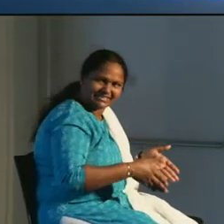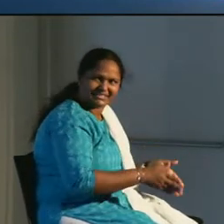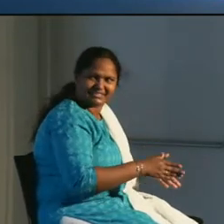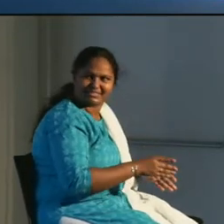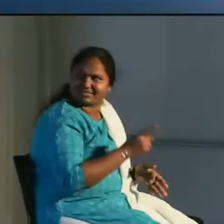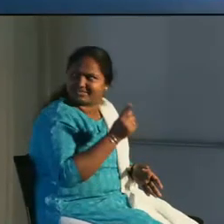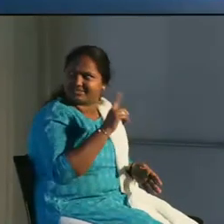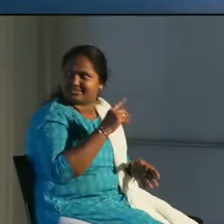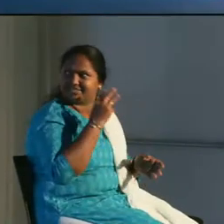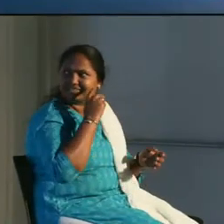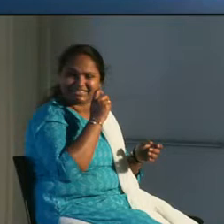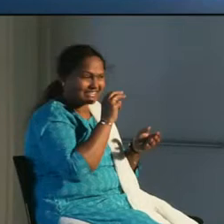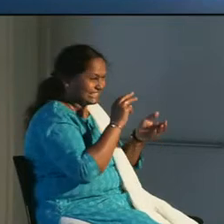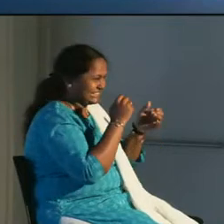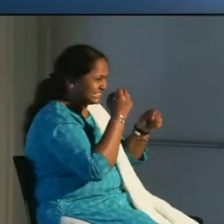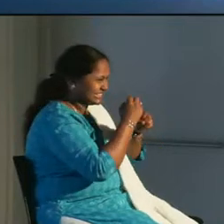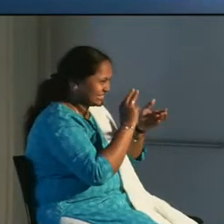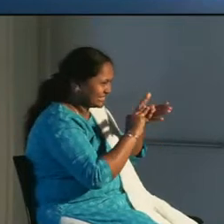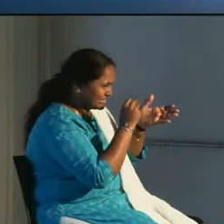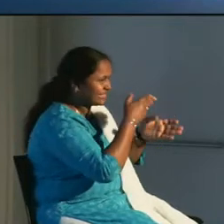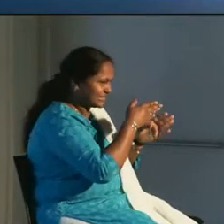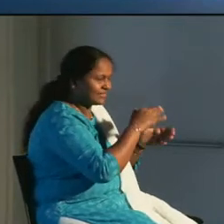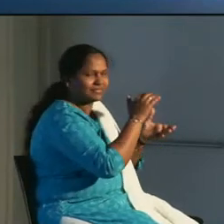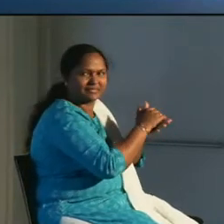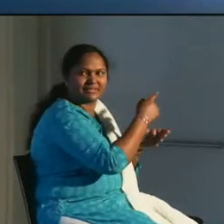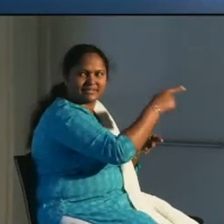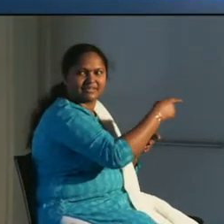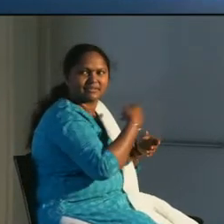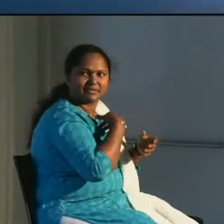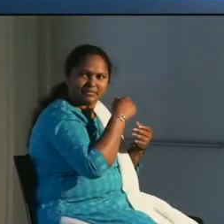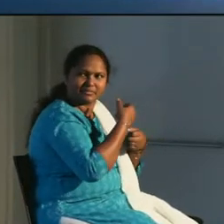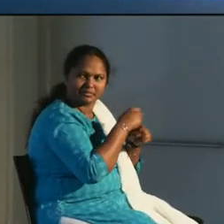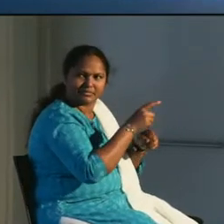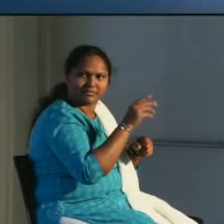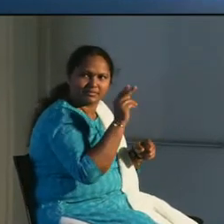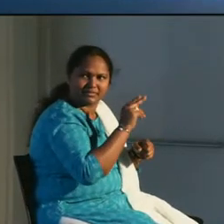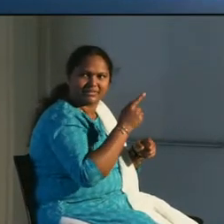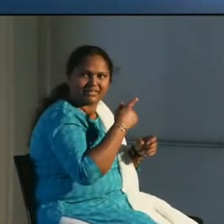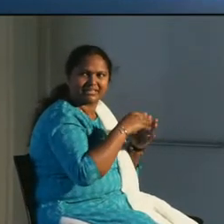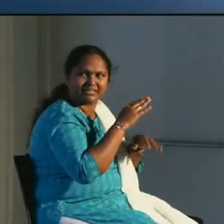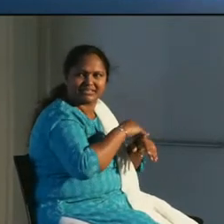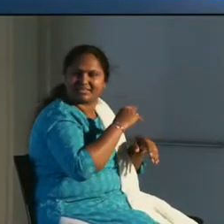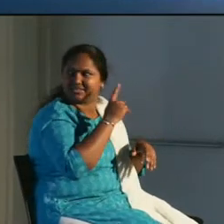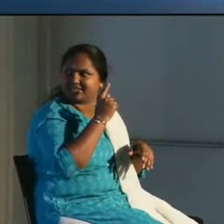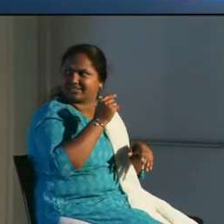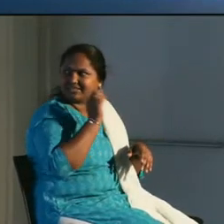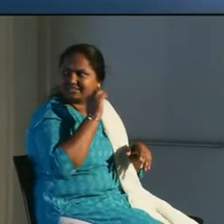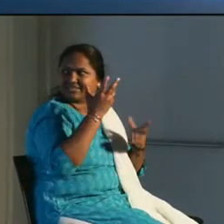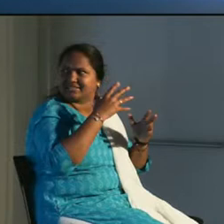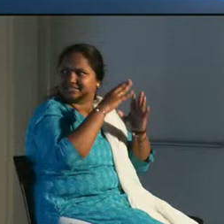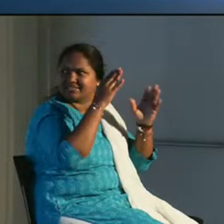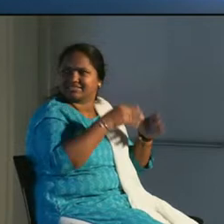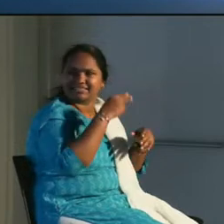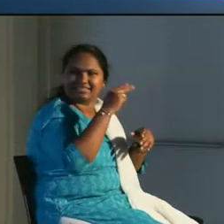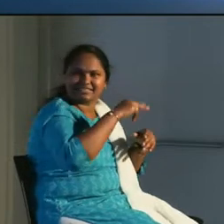That's Jimon and his friend, the auto rickshaw guy. And they made me paint a chai car glass in their chai